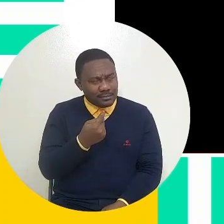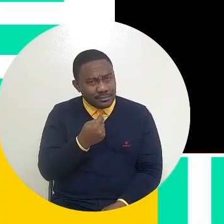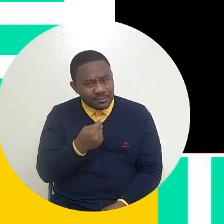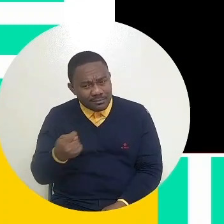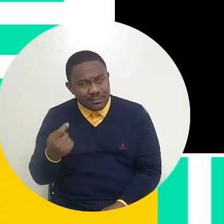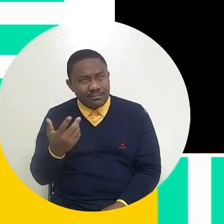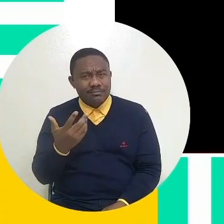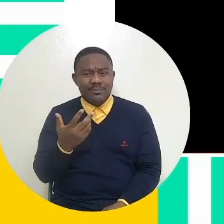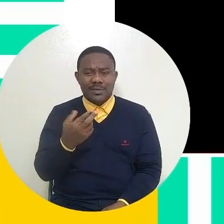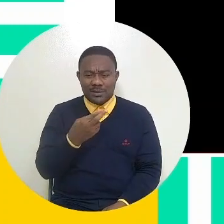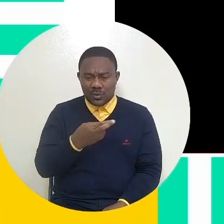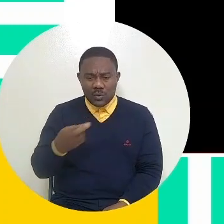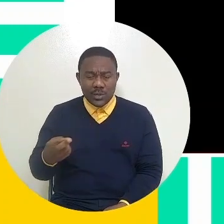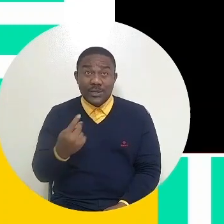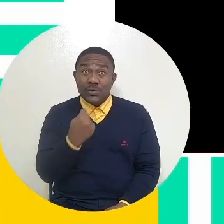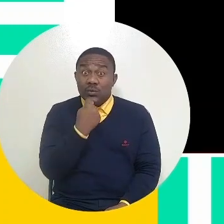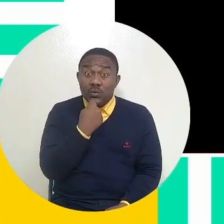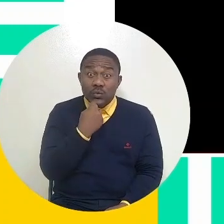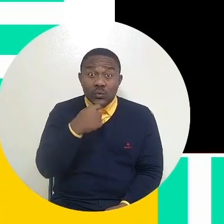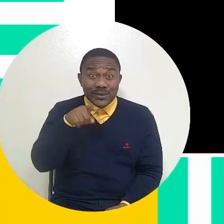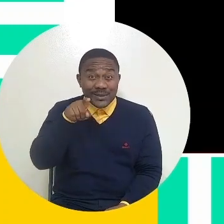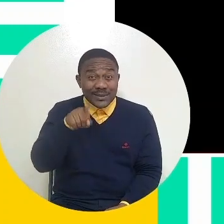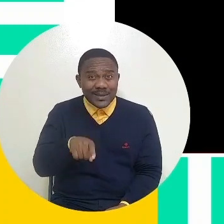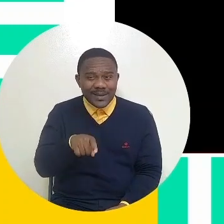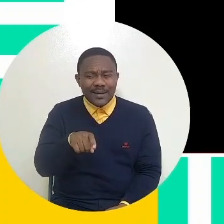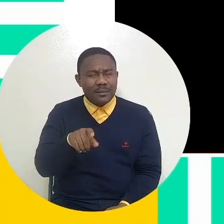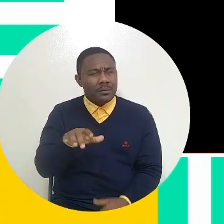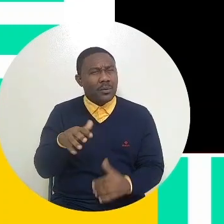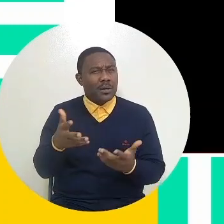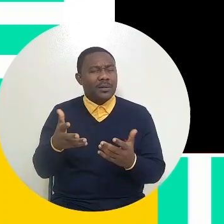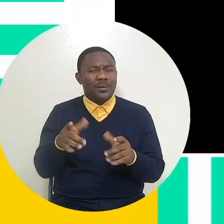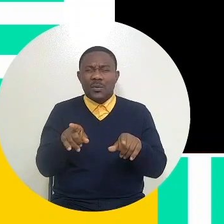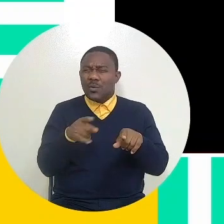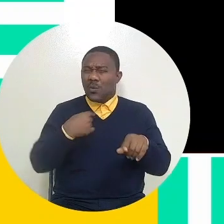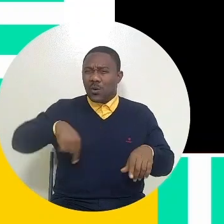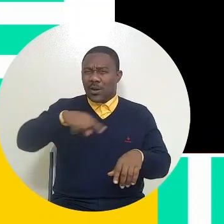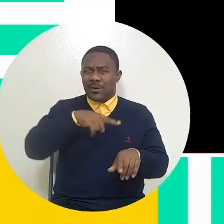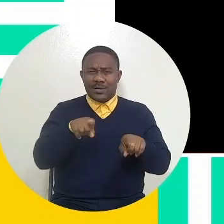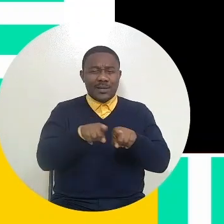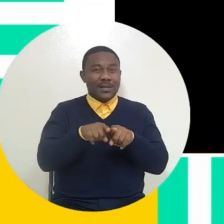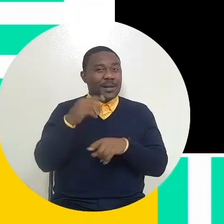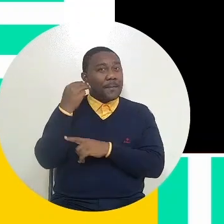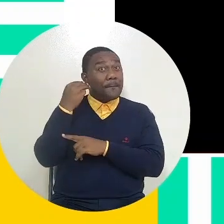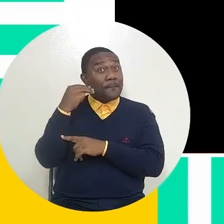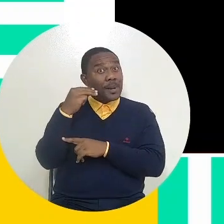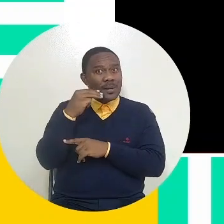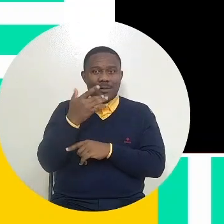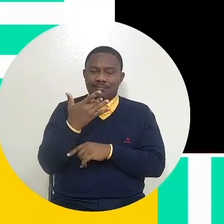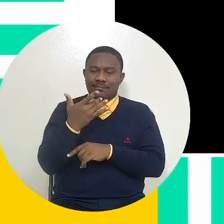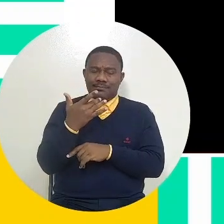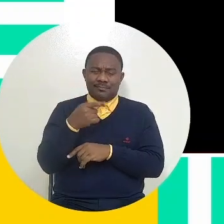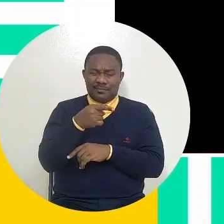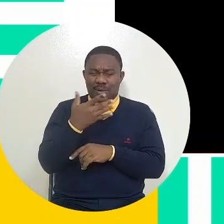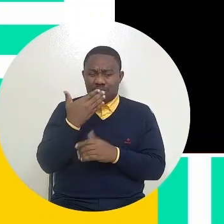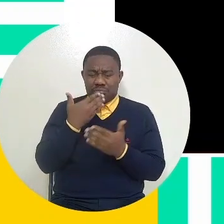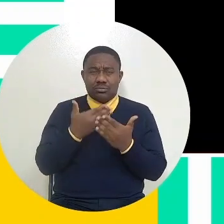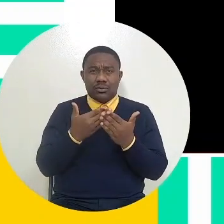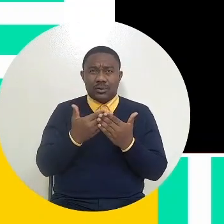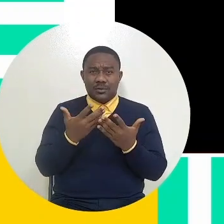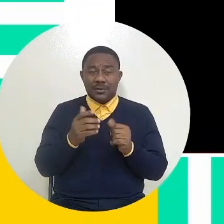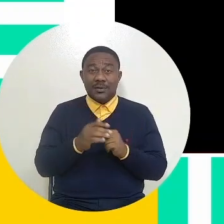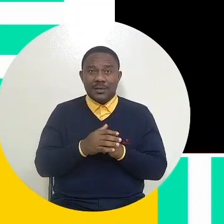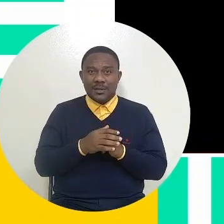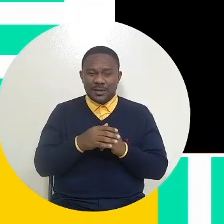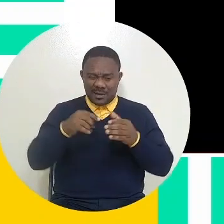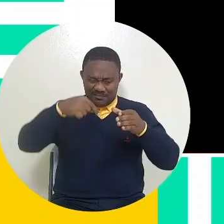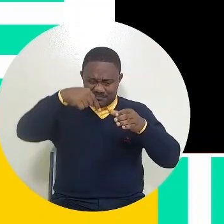my giftings? So most of the time, I tell people that all of us are like precious minerals that in the crust